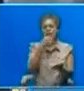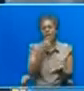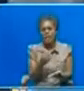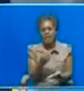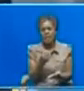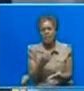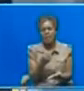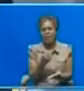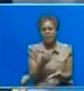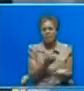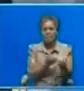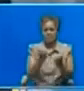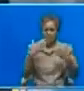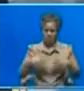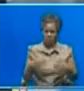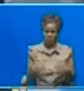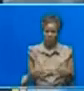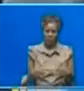middlemen.